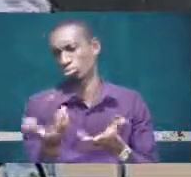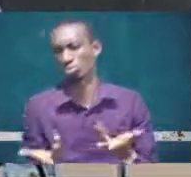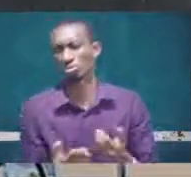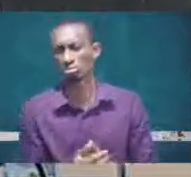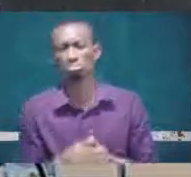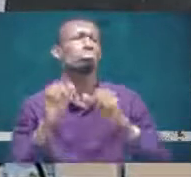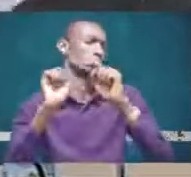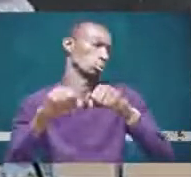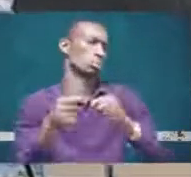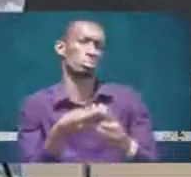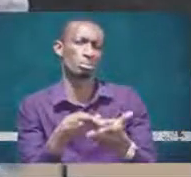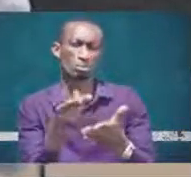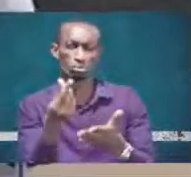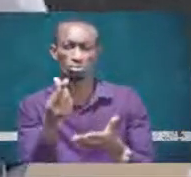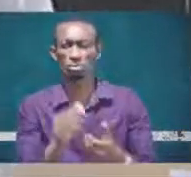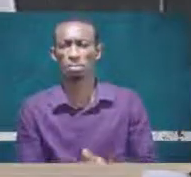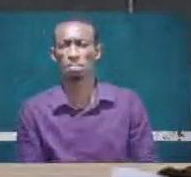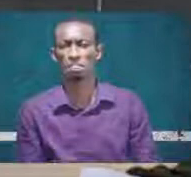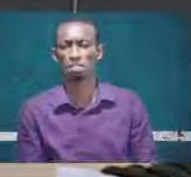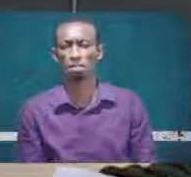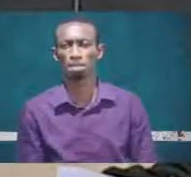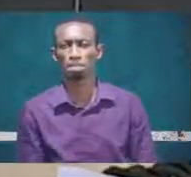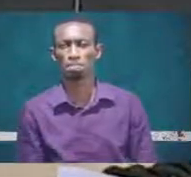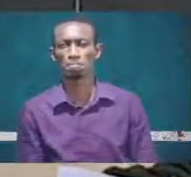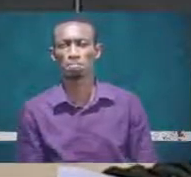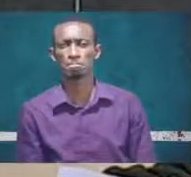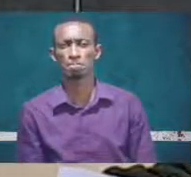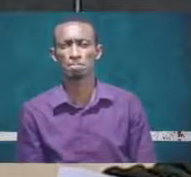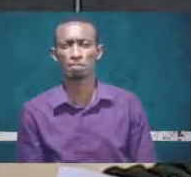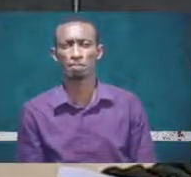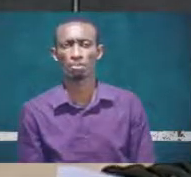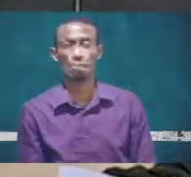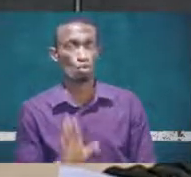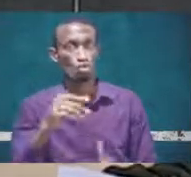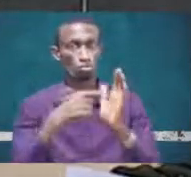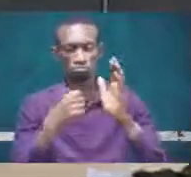for smaller transactions. Now, the Rwandan